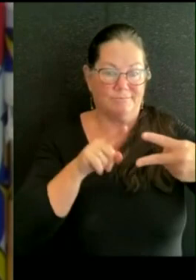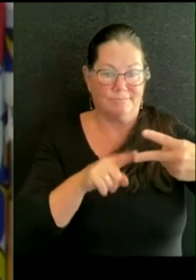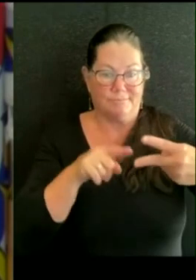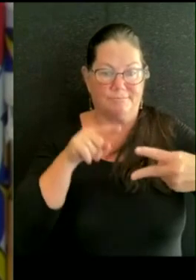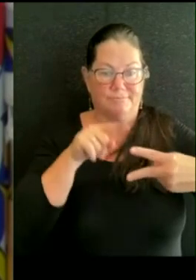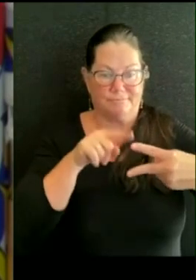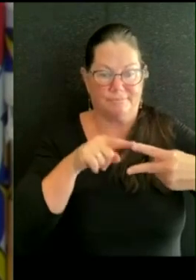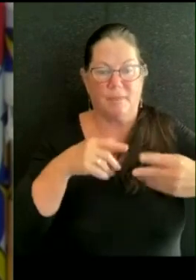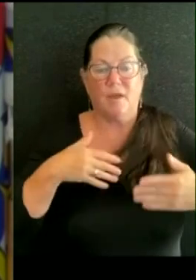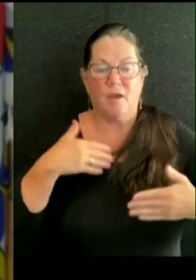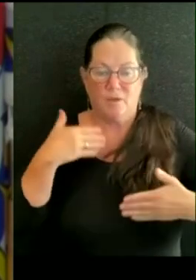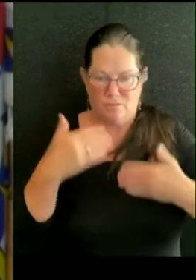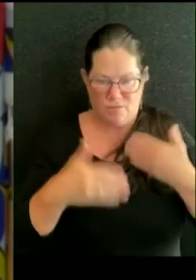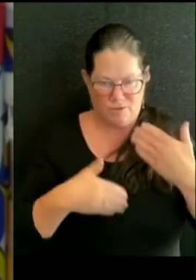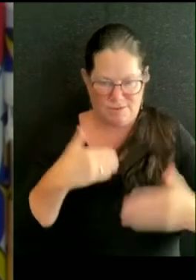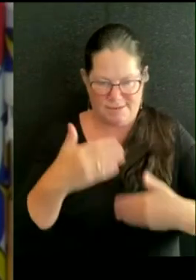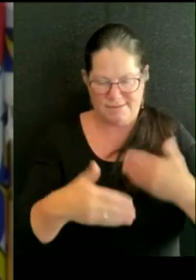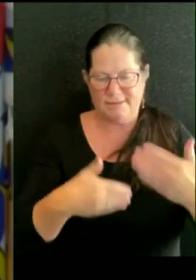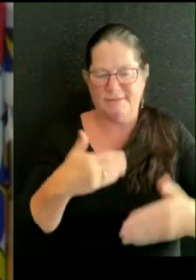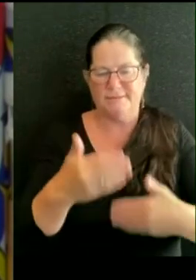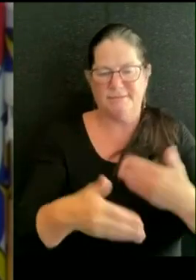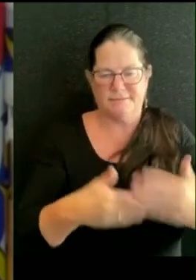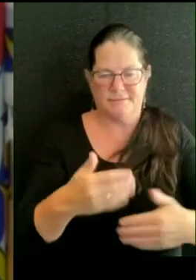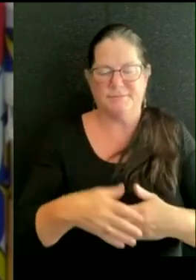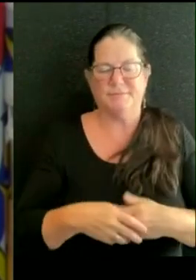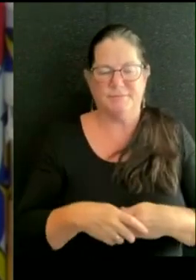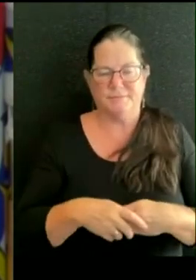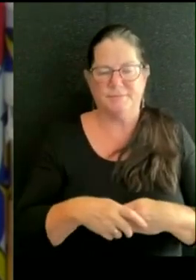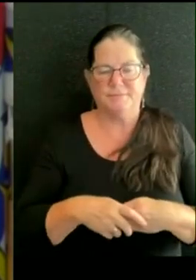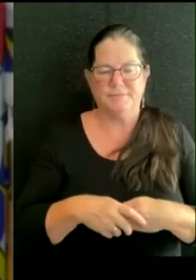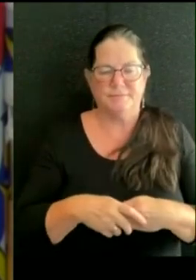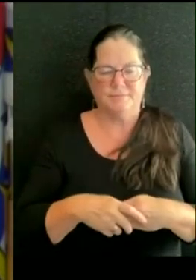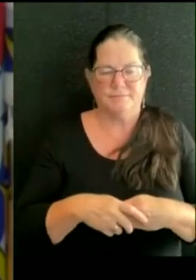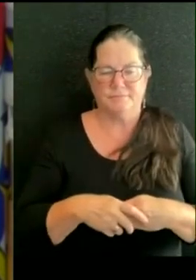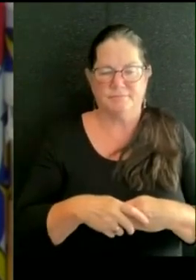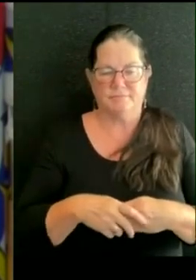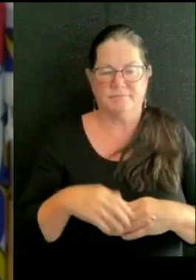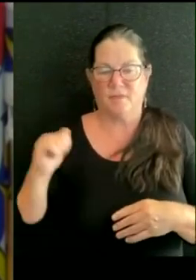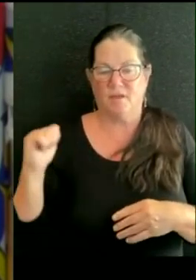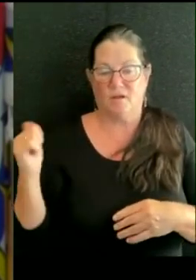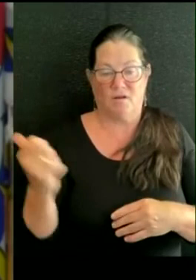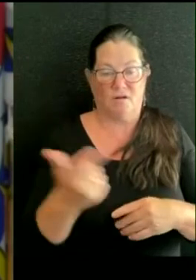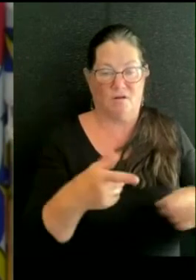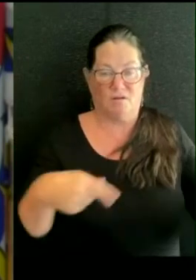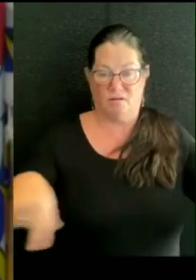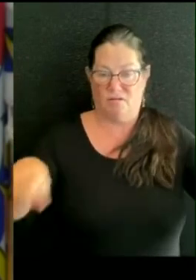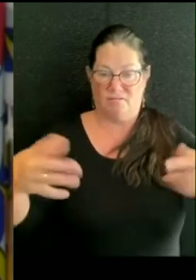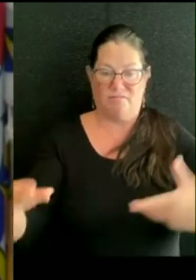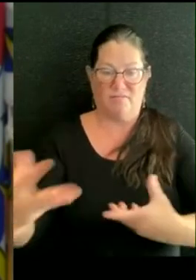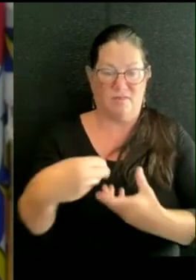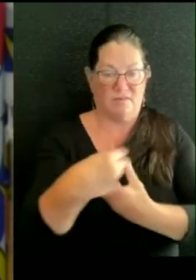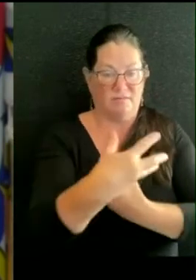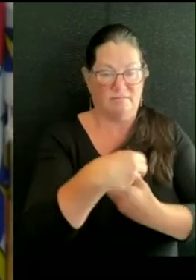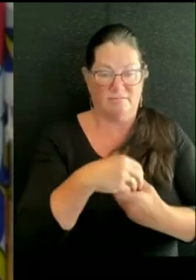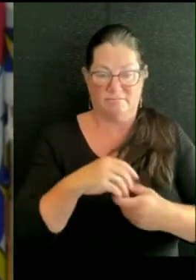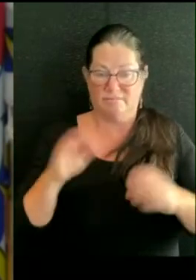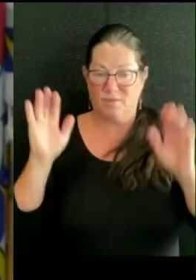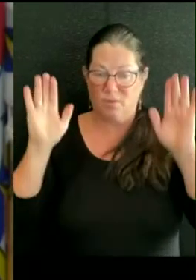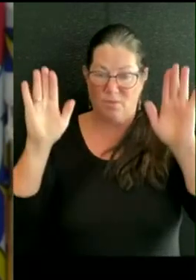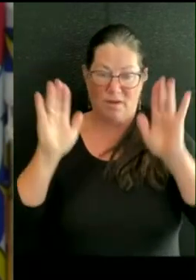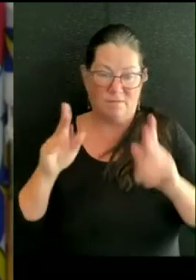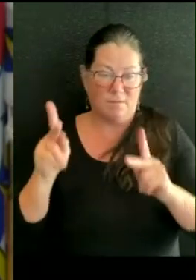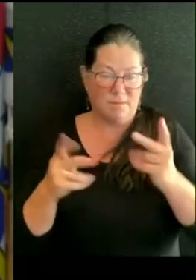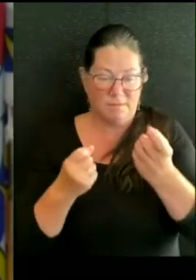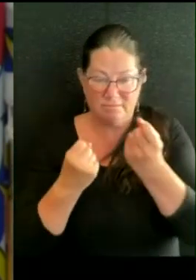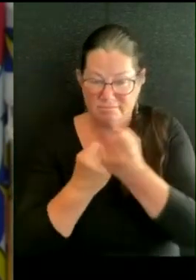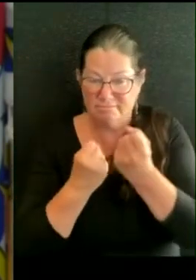Please know that everyone involved, including the wonderful people I've had the privilege of working at the EOC,